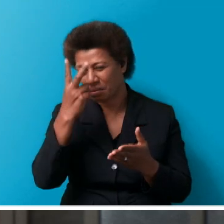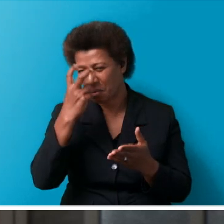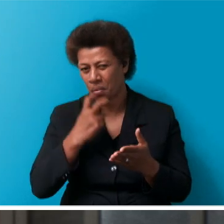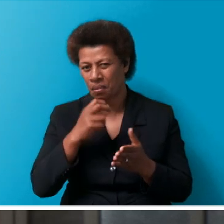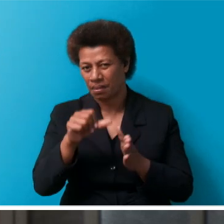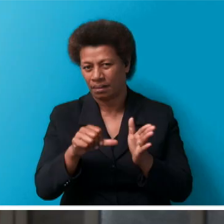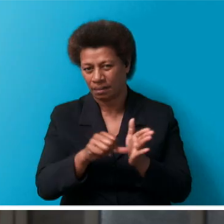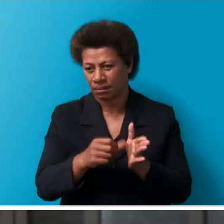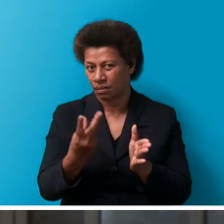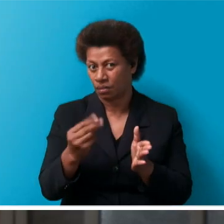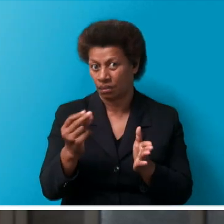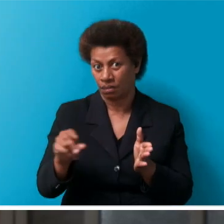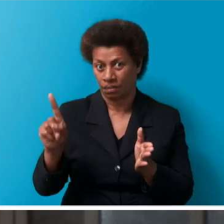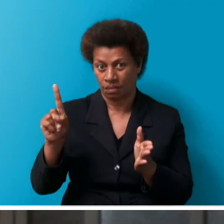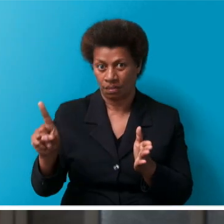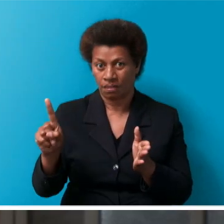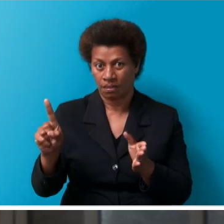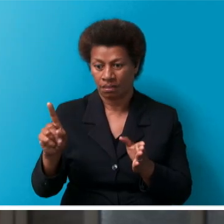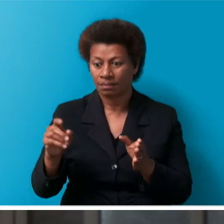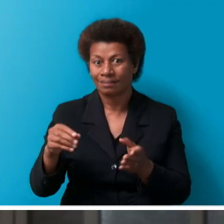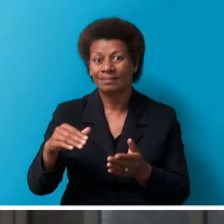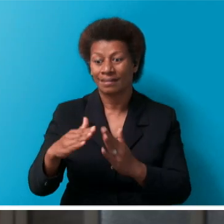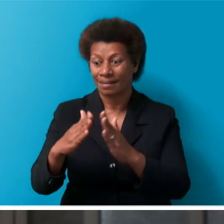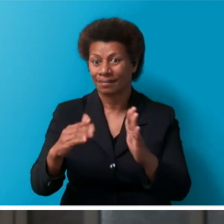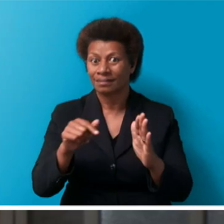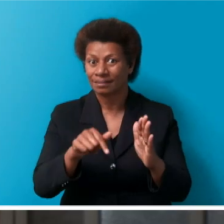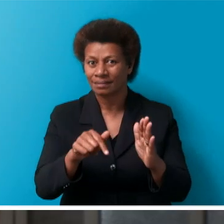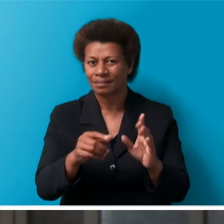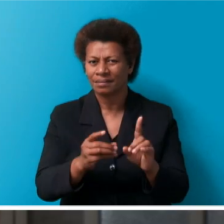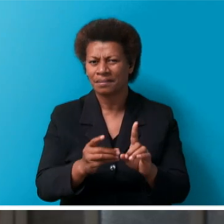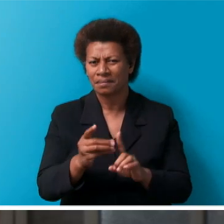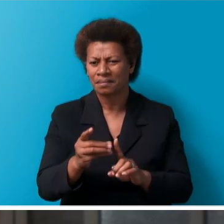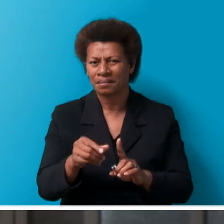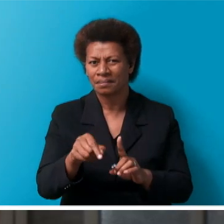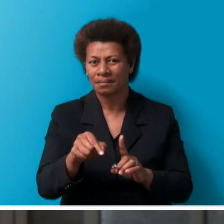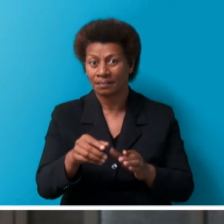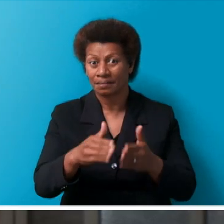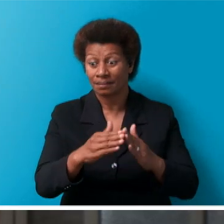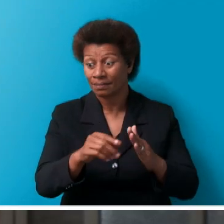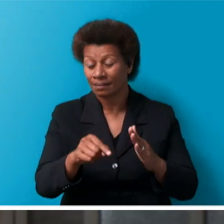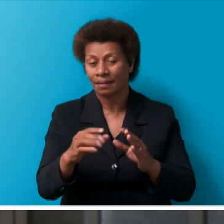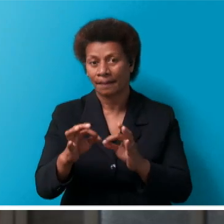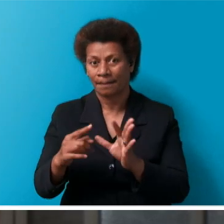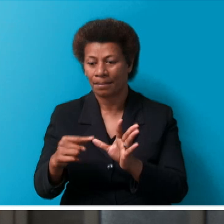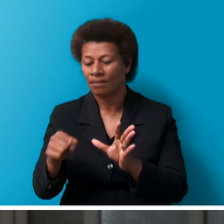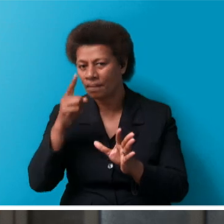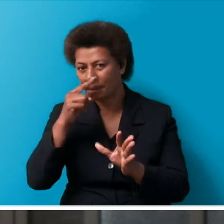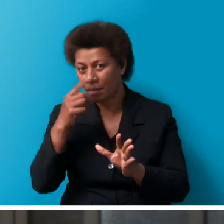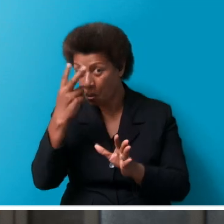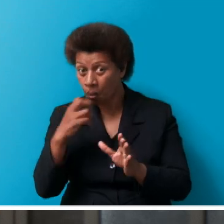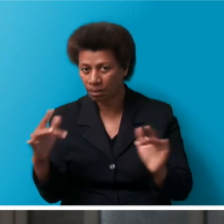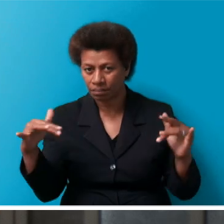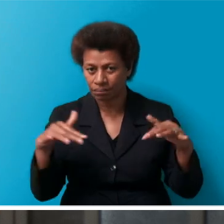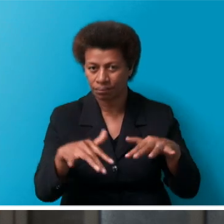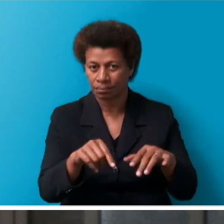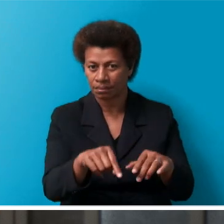2001. The center is still running in Bar and creates a space for older persons to come together. Through the National Council of Older